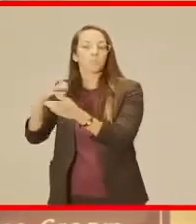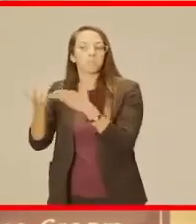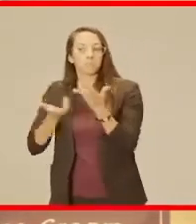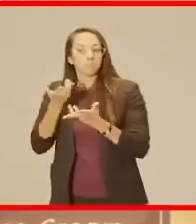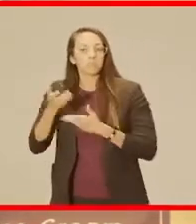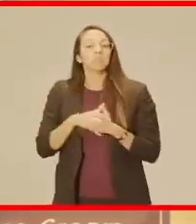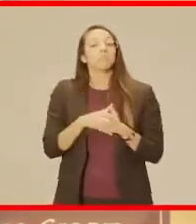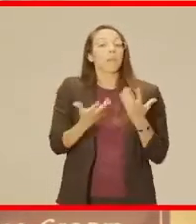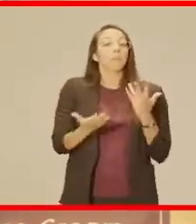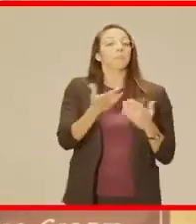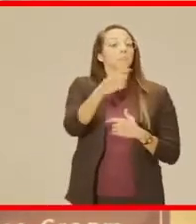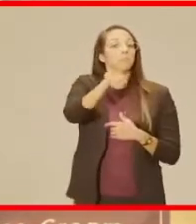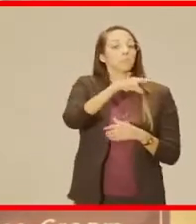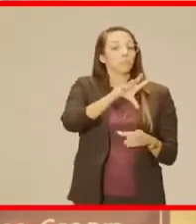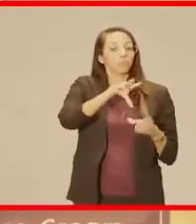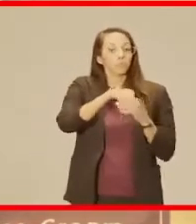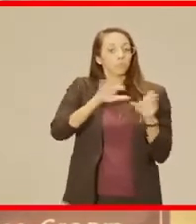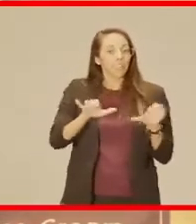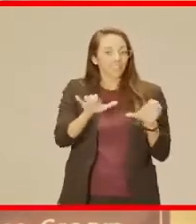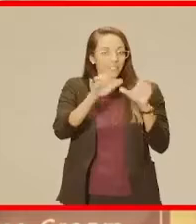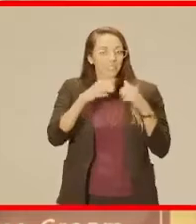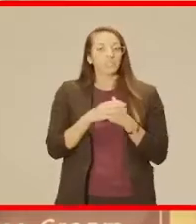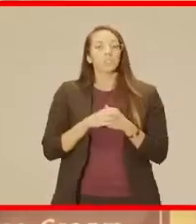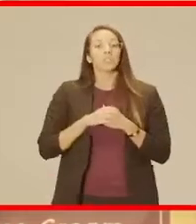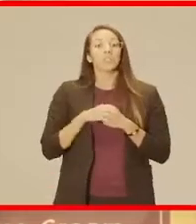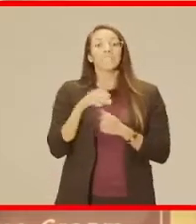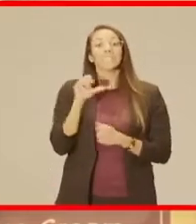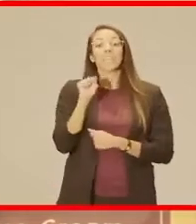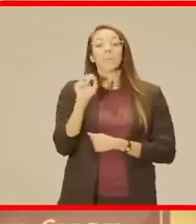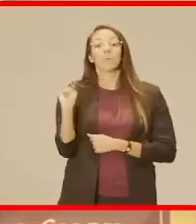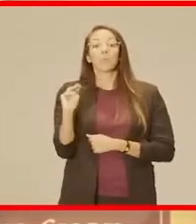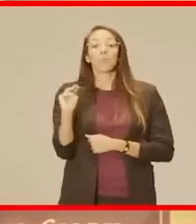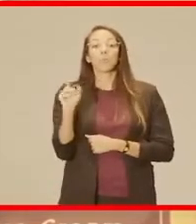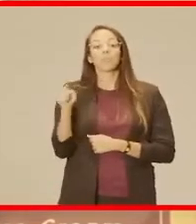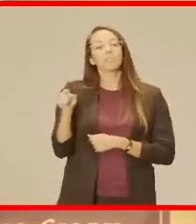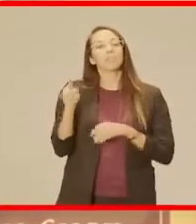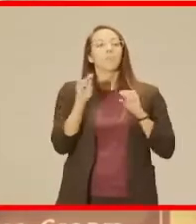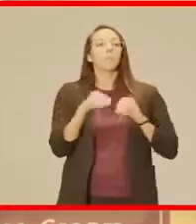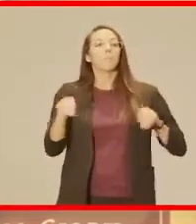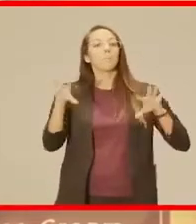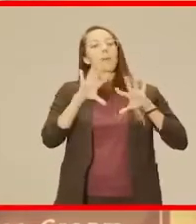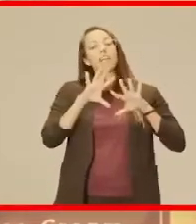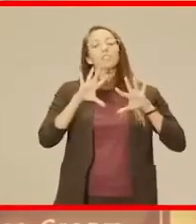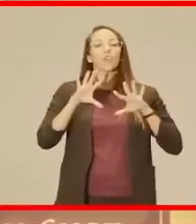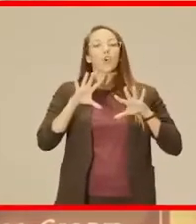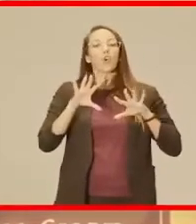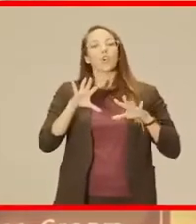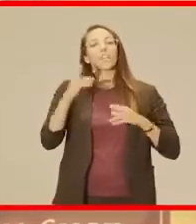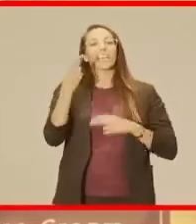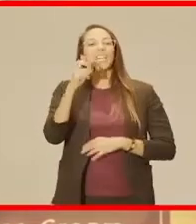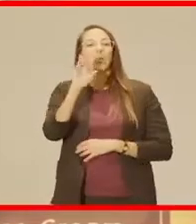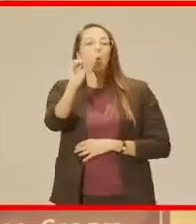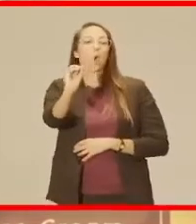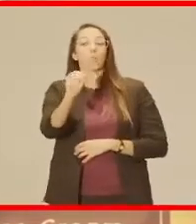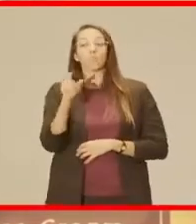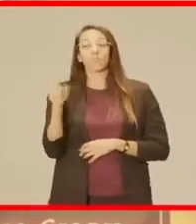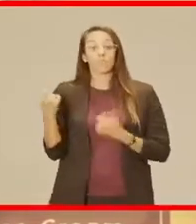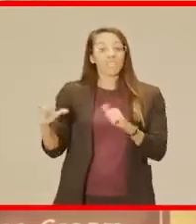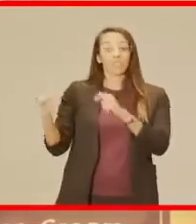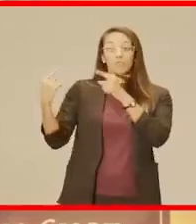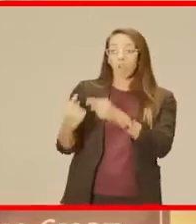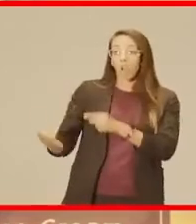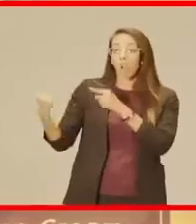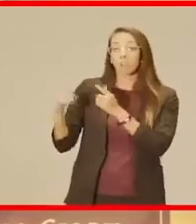Sailor Moon's example of being a magical superhero who still struggles in school,